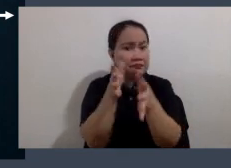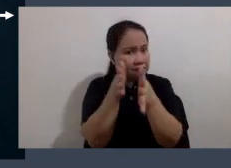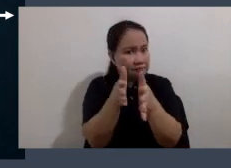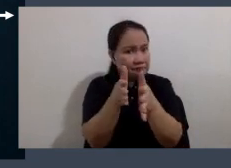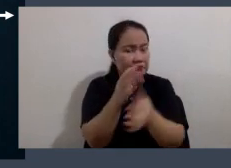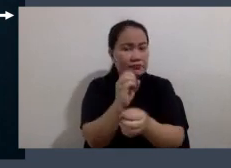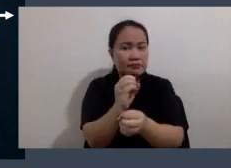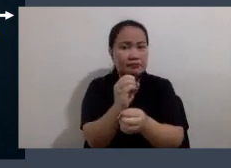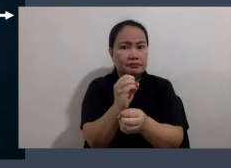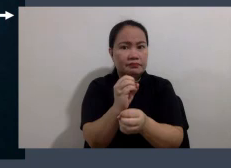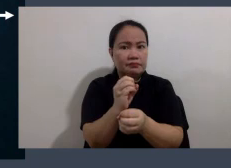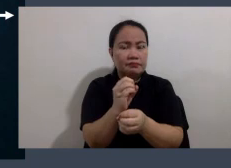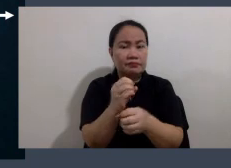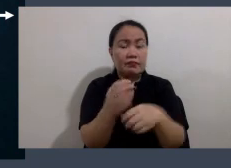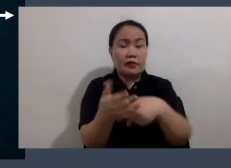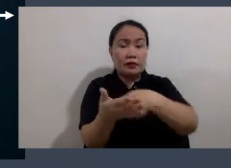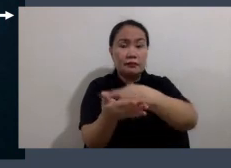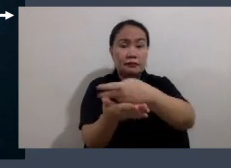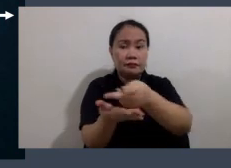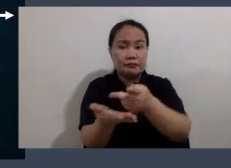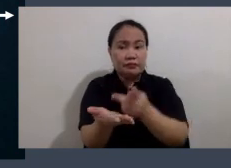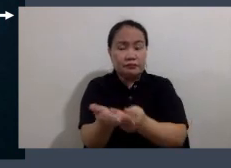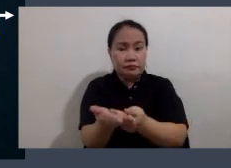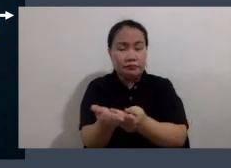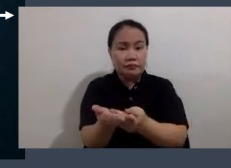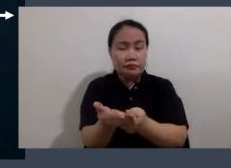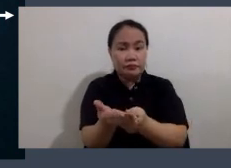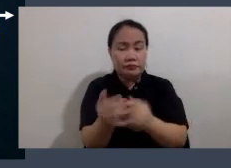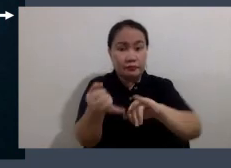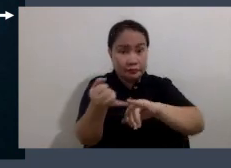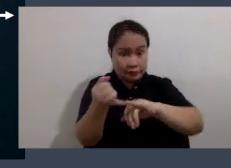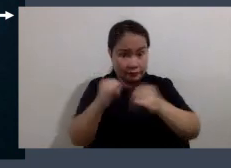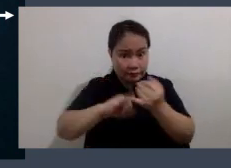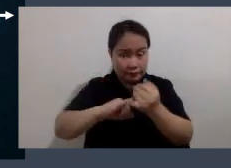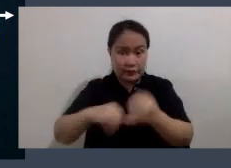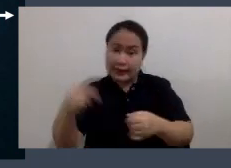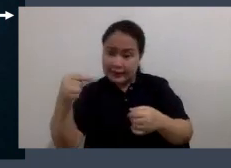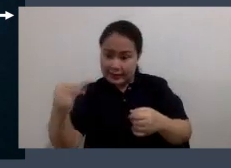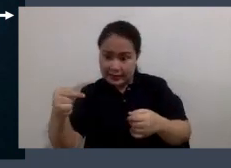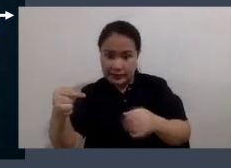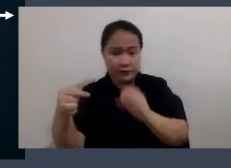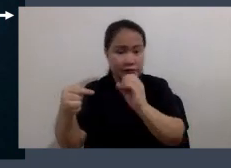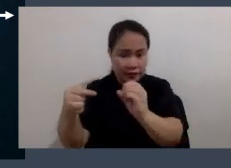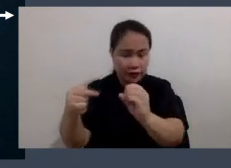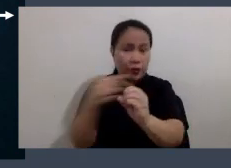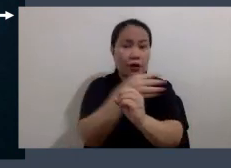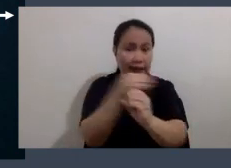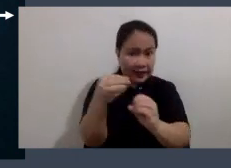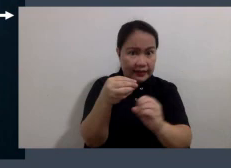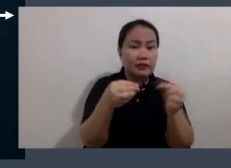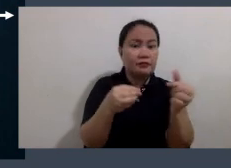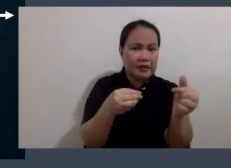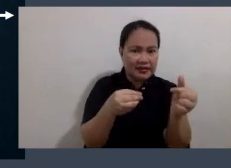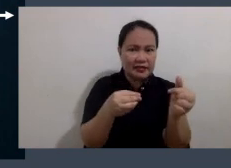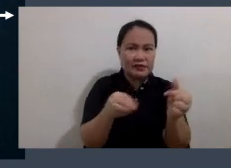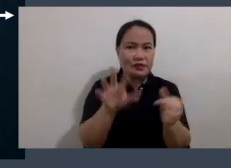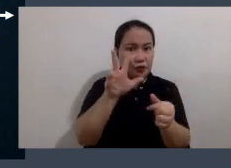integer. That's why, ang parts ng integer, we have negative, 0, and